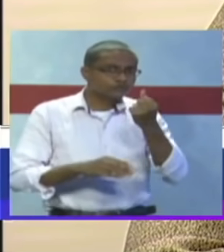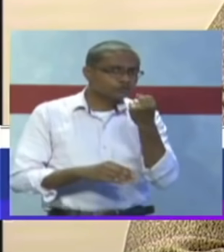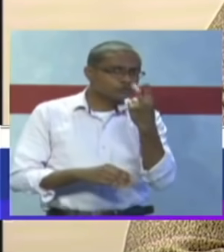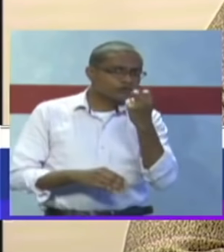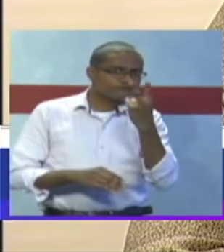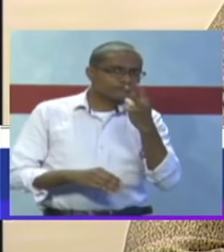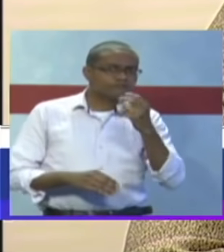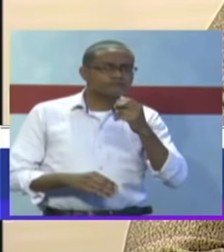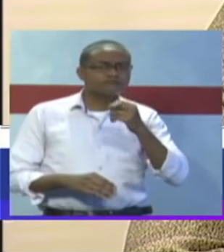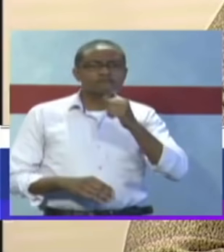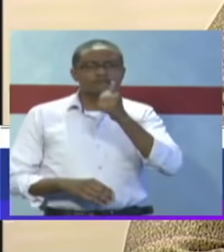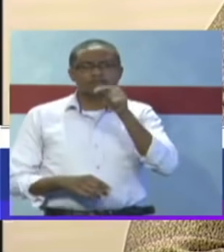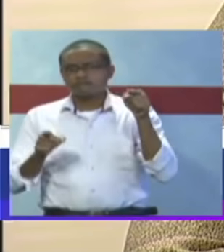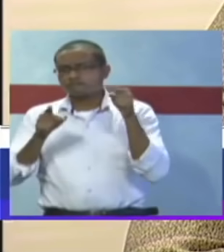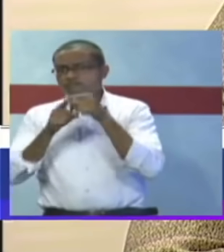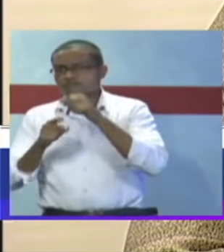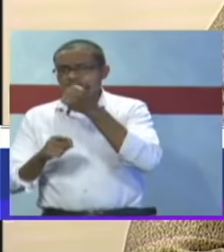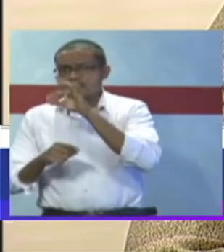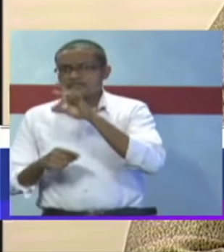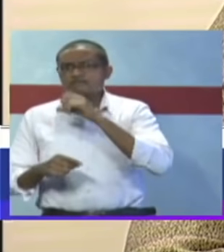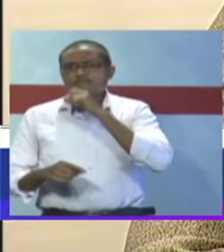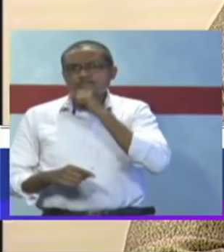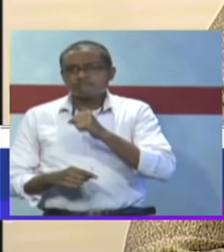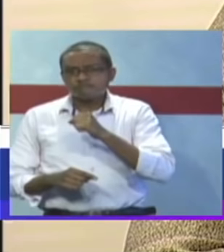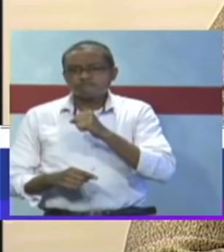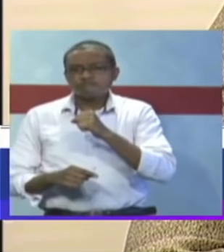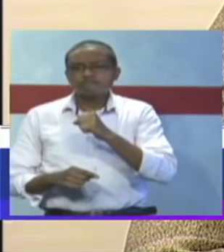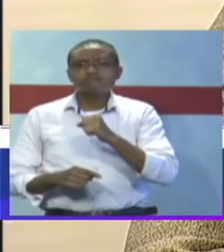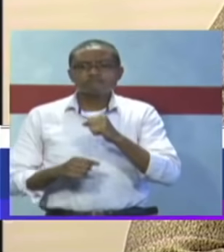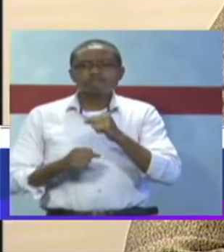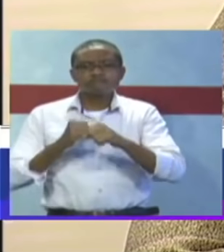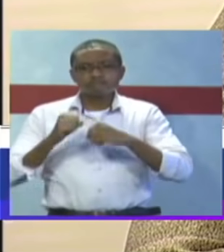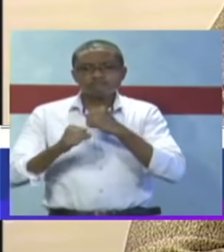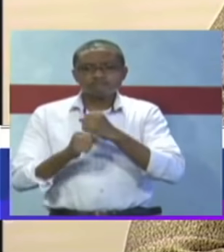at NWRHA, we would have administered